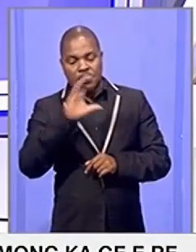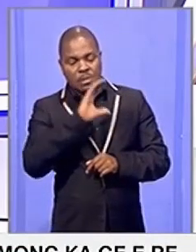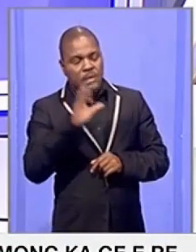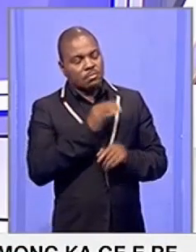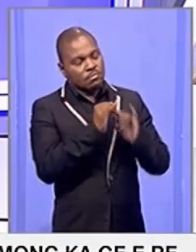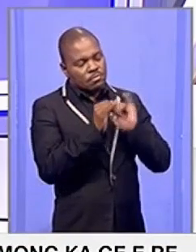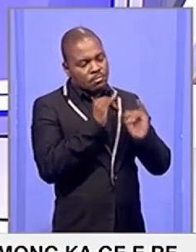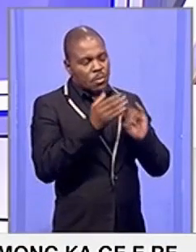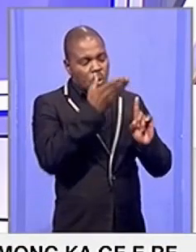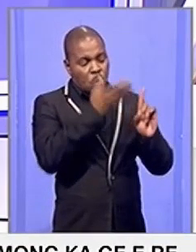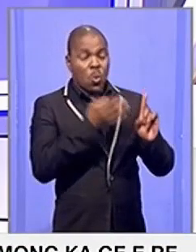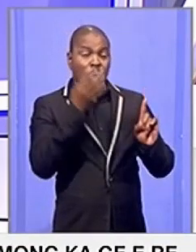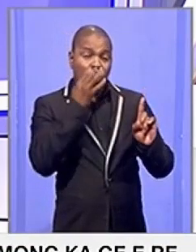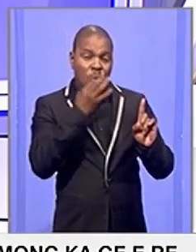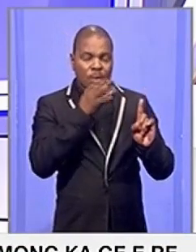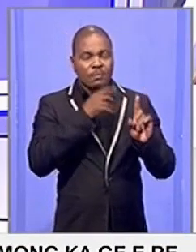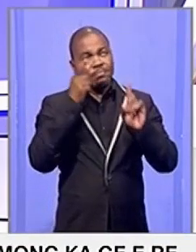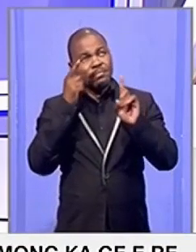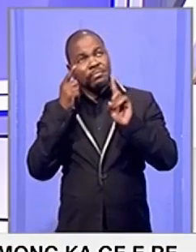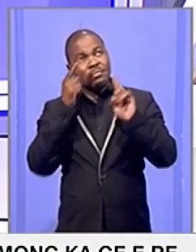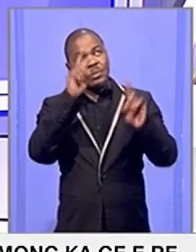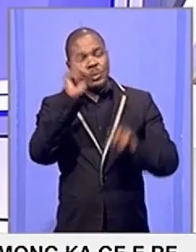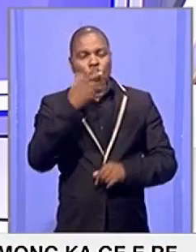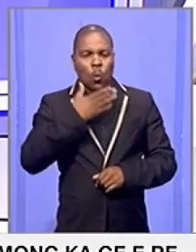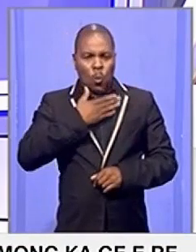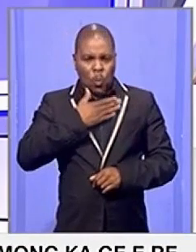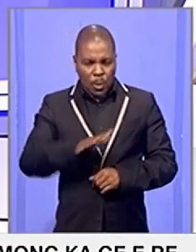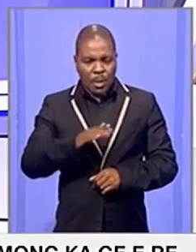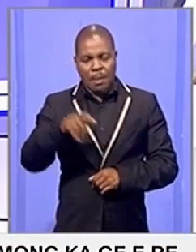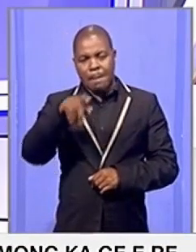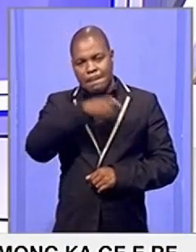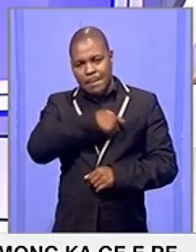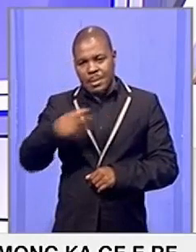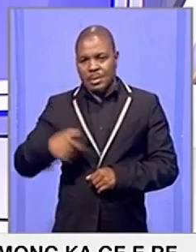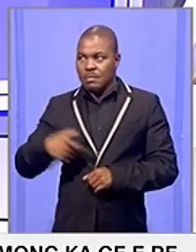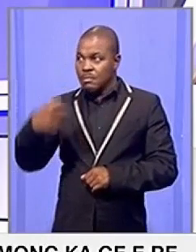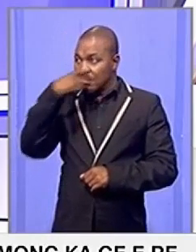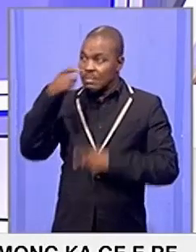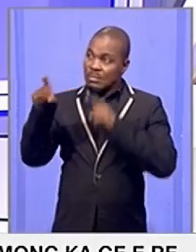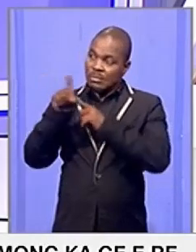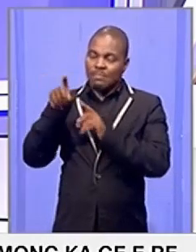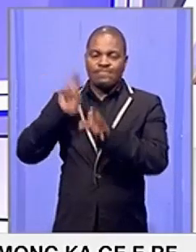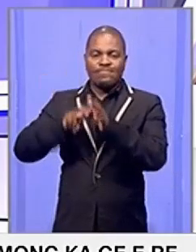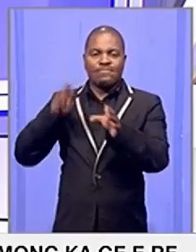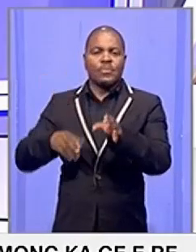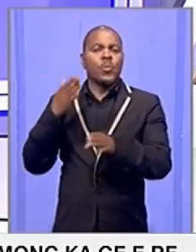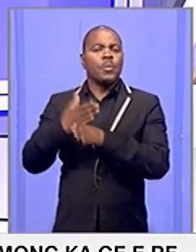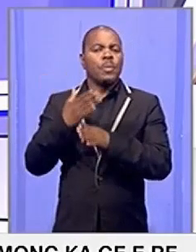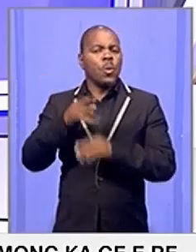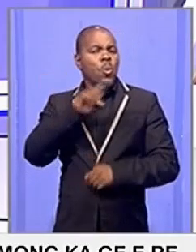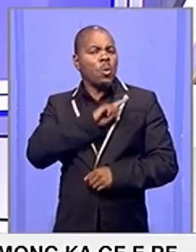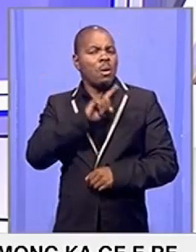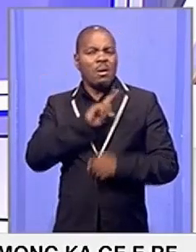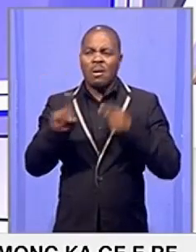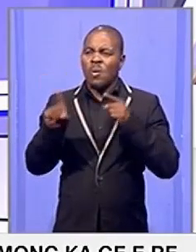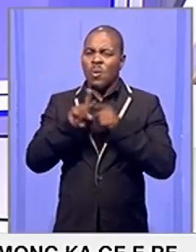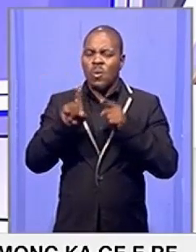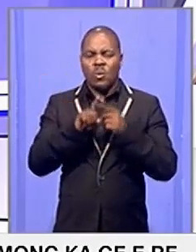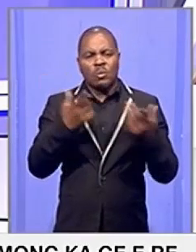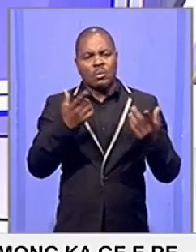gore nepo ka kgato ye ke go gatelela Mopresidente Ramaphosa go itokolla mošomong ka ge a re o šitwa ke go